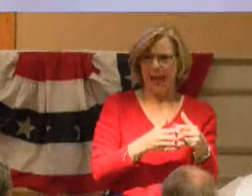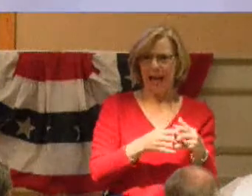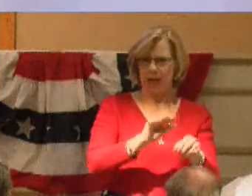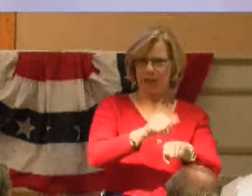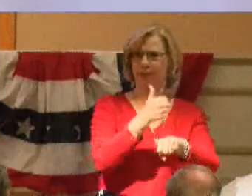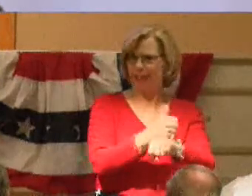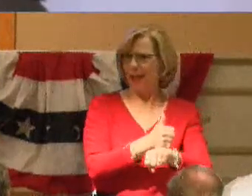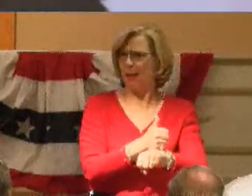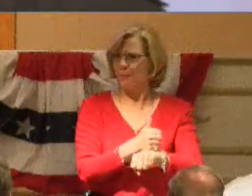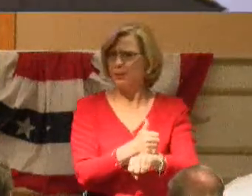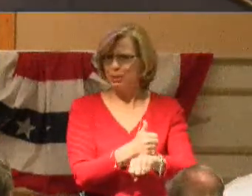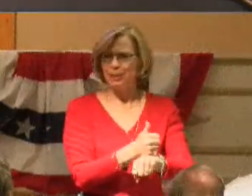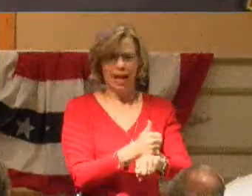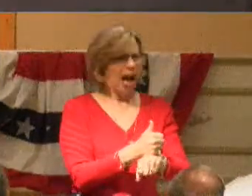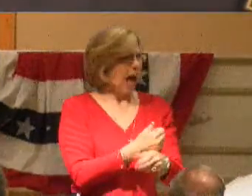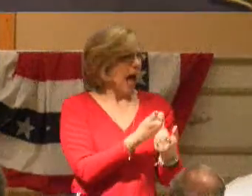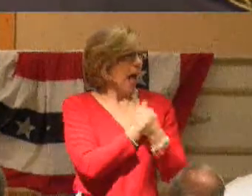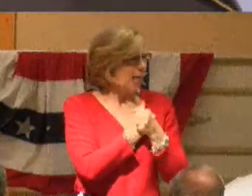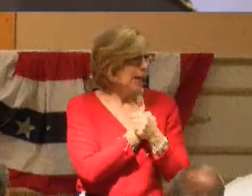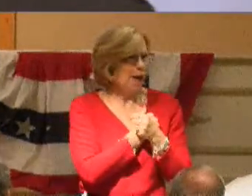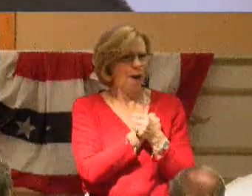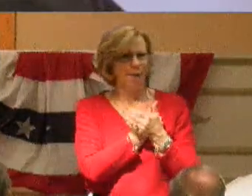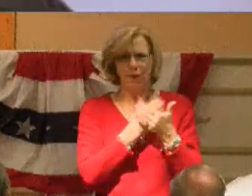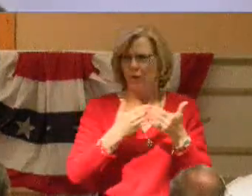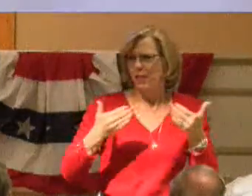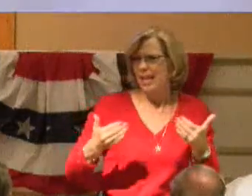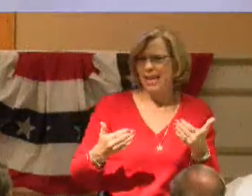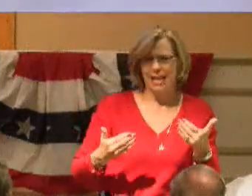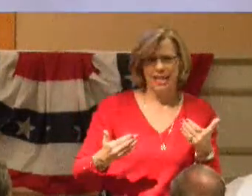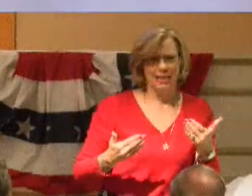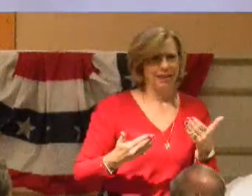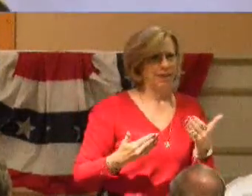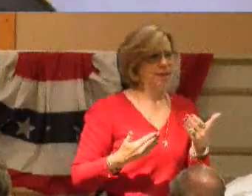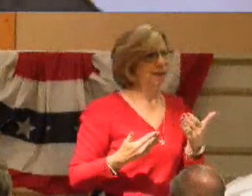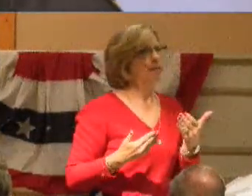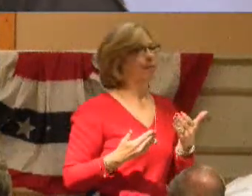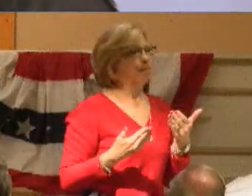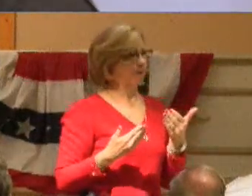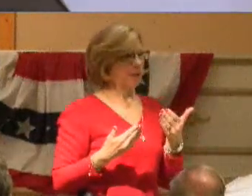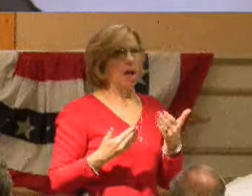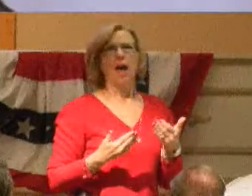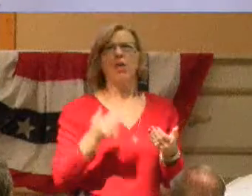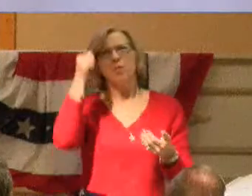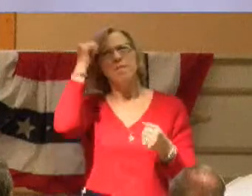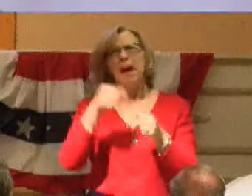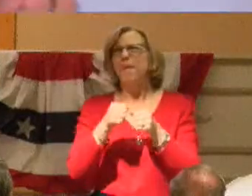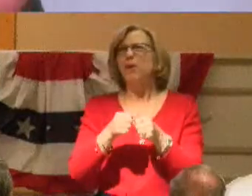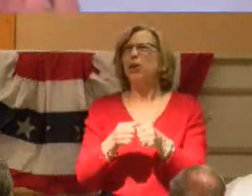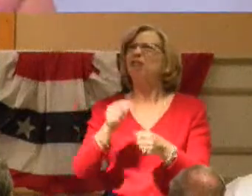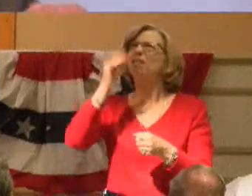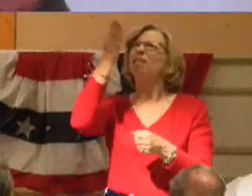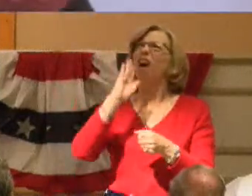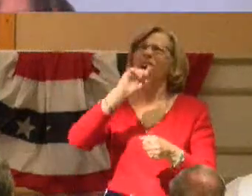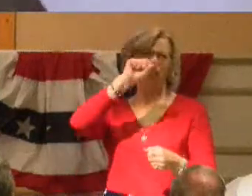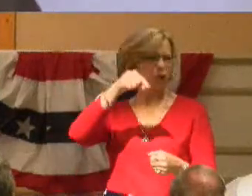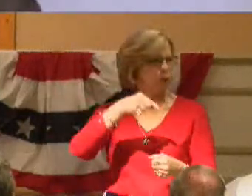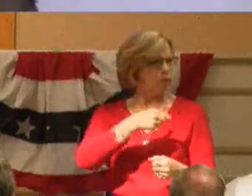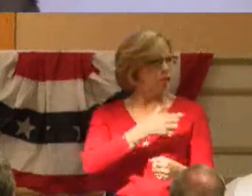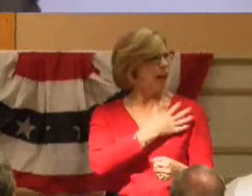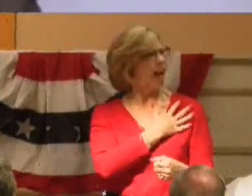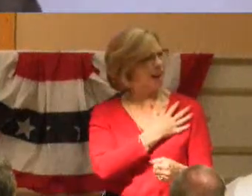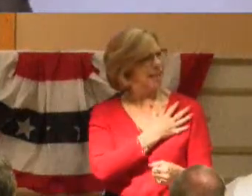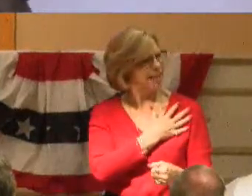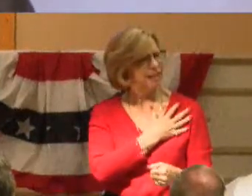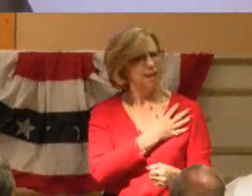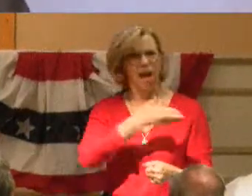that led up to it. I love those kind of things. When I read it, reminds me of the grace of God. For God had His hand upon